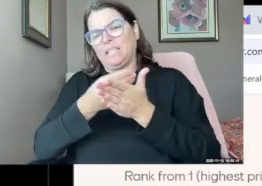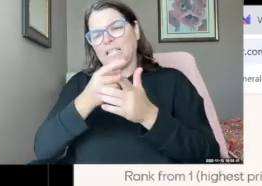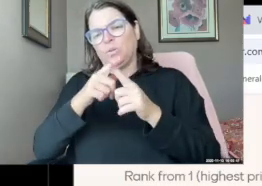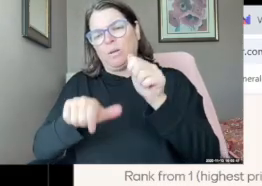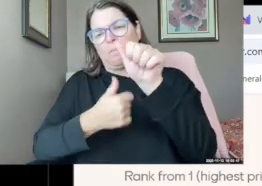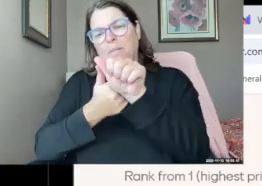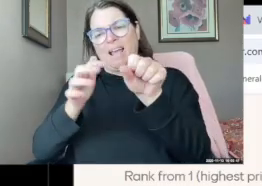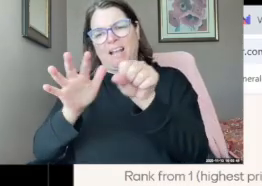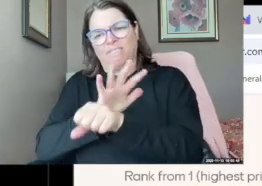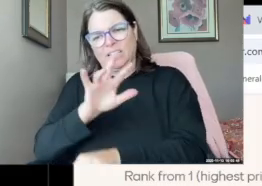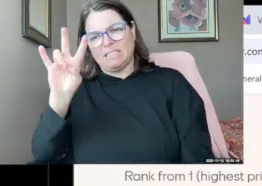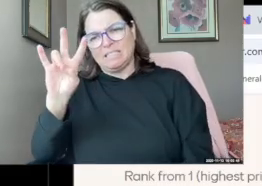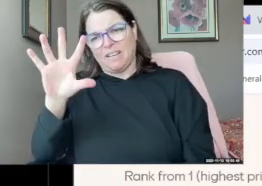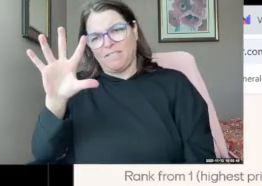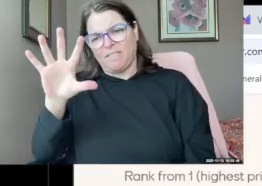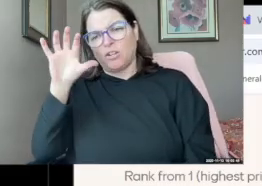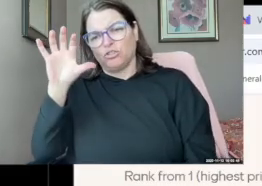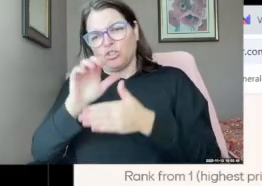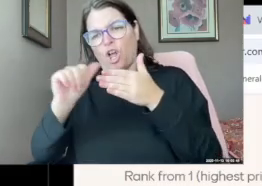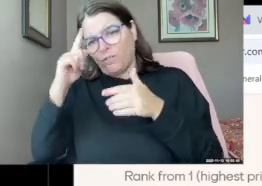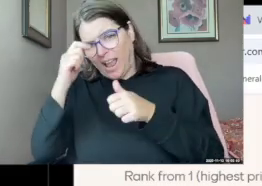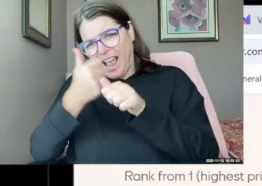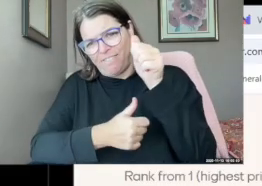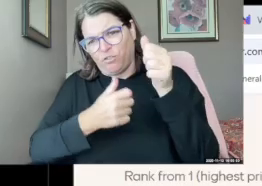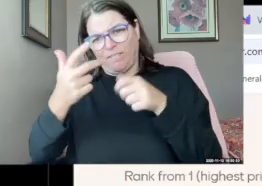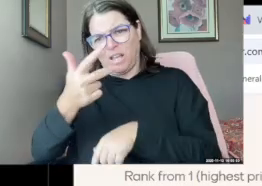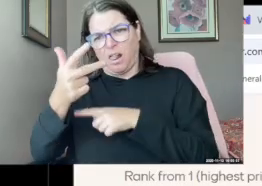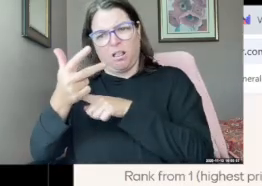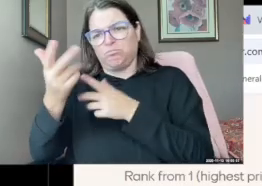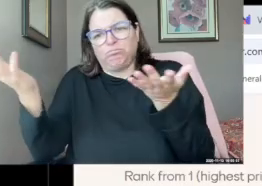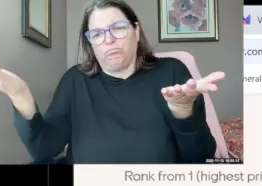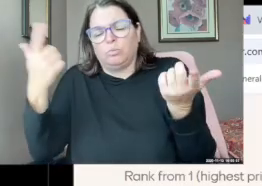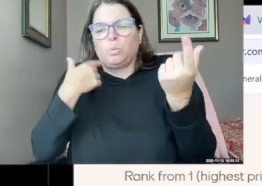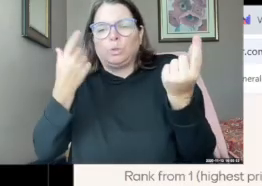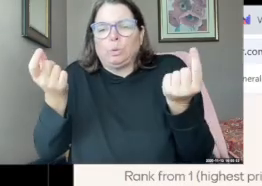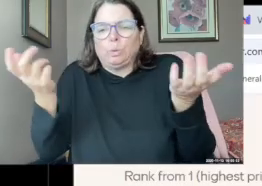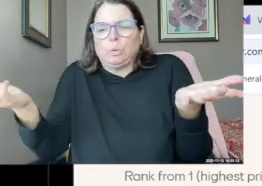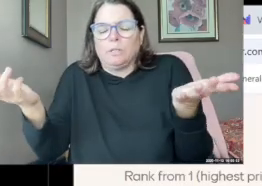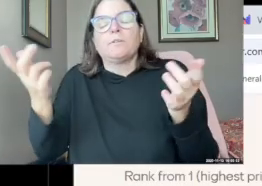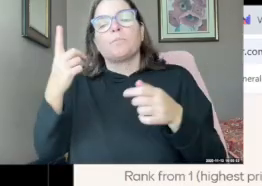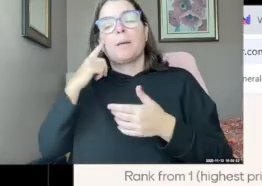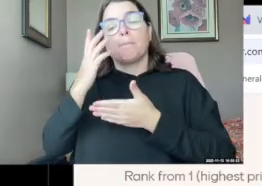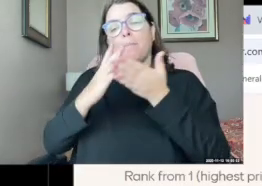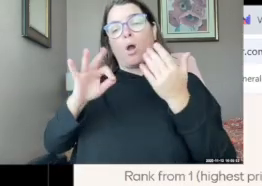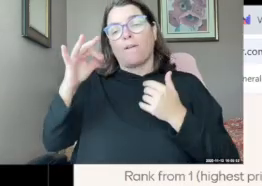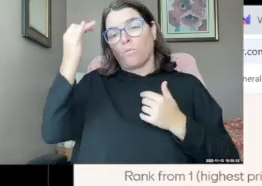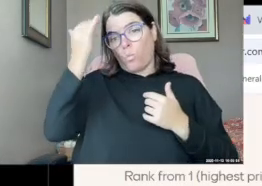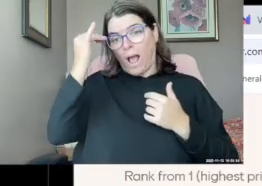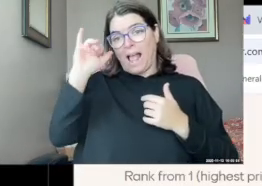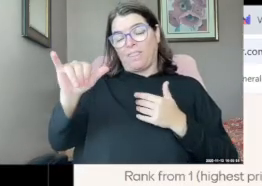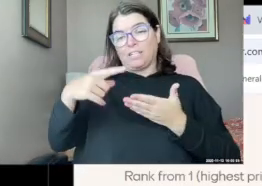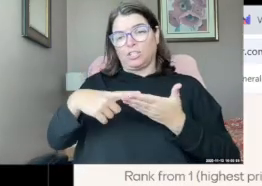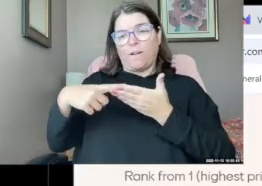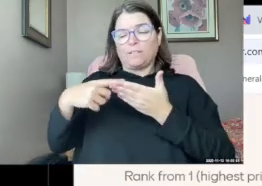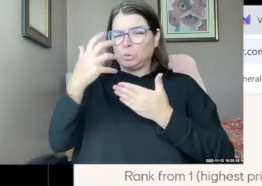the reality is we don't have the funding to backfill $7,500 for every vehicle. And so what do we